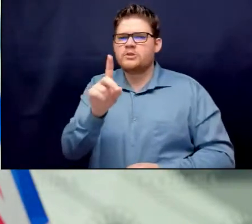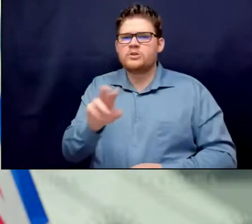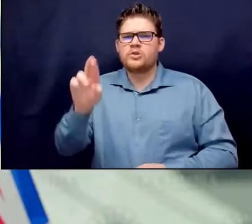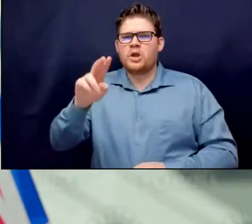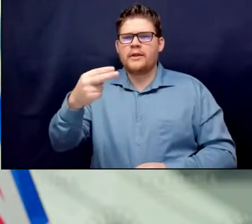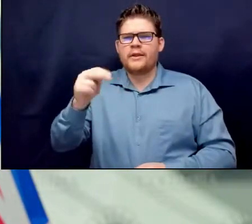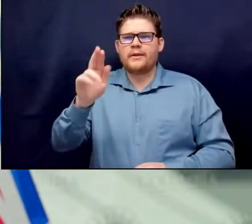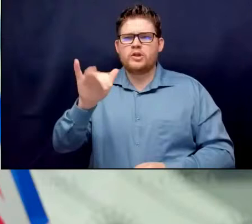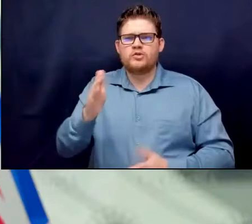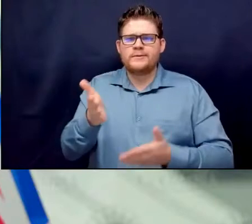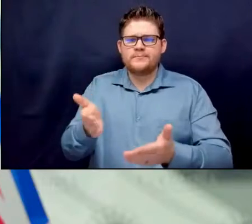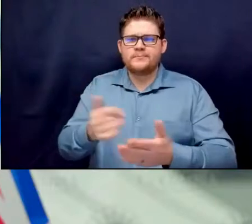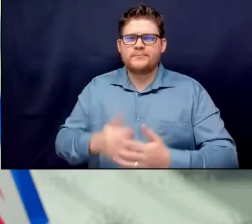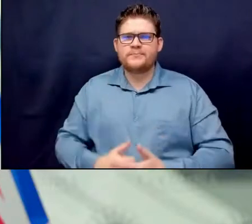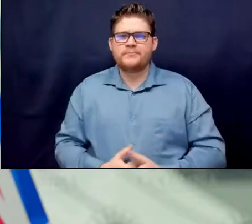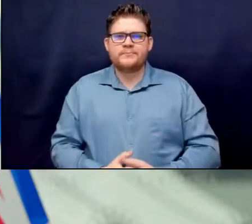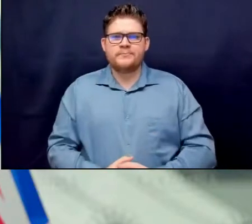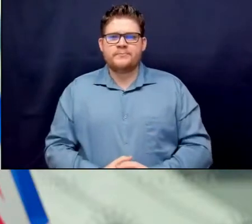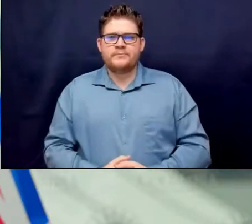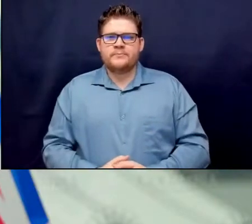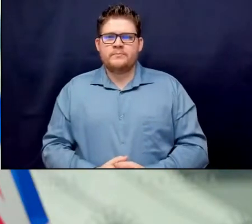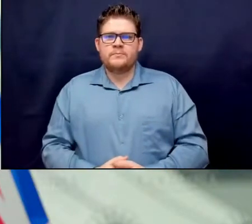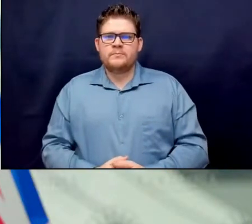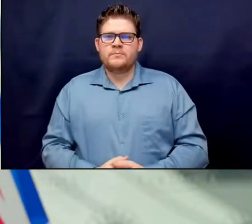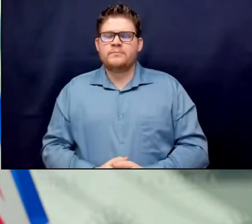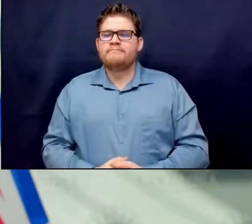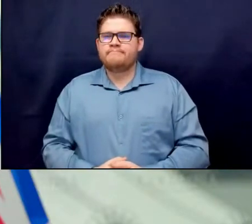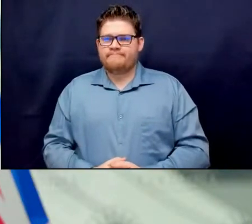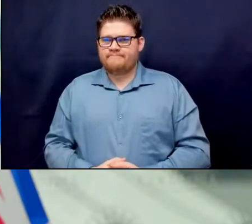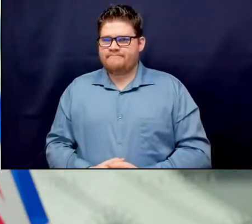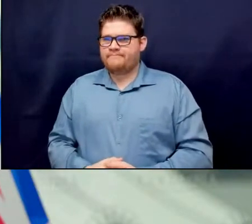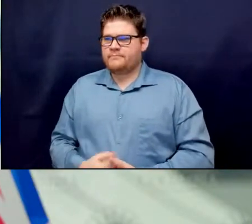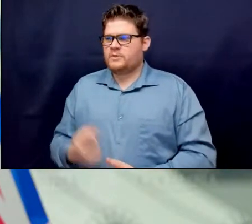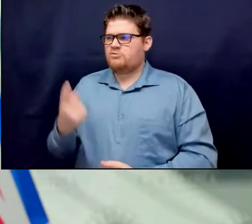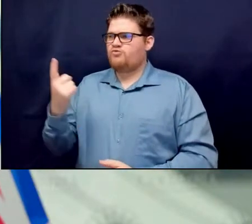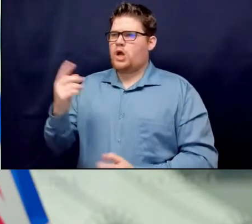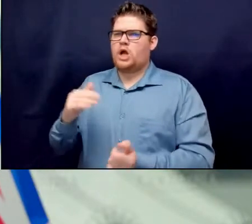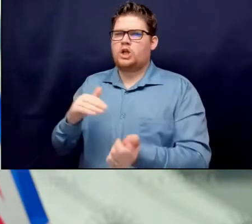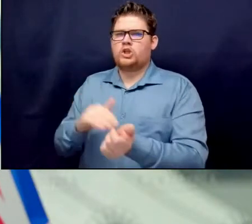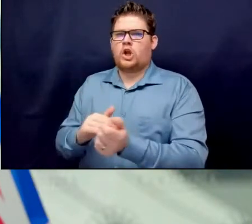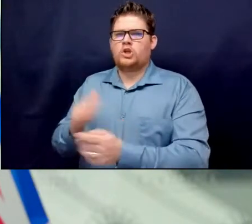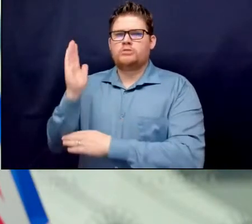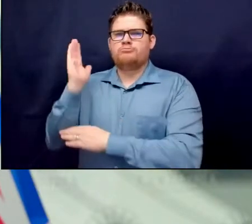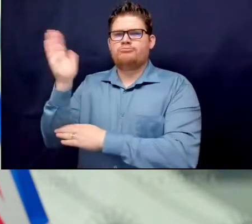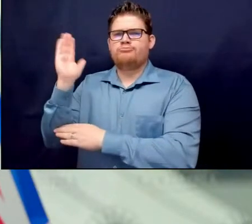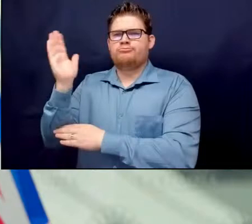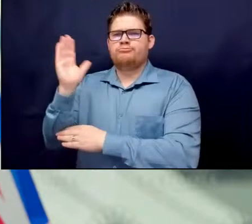me, Dr. Mark Lefishin did a presentation yesterday to Coastal Health,